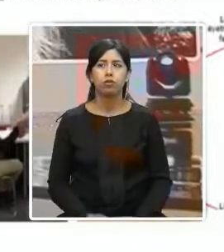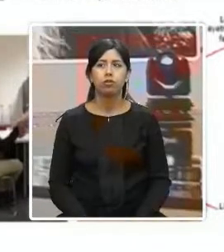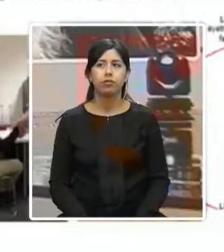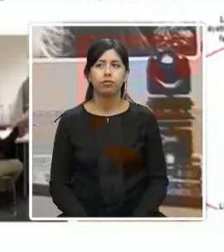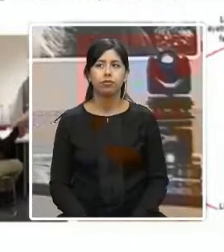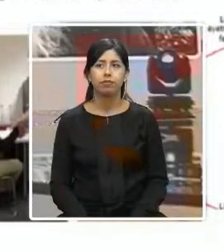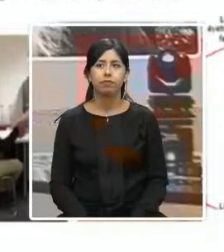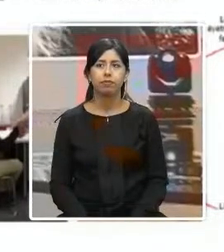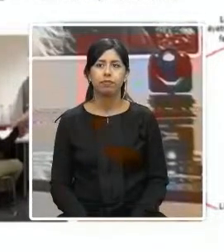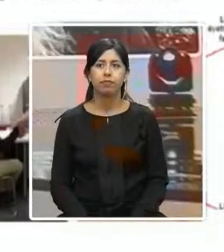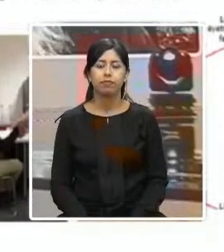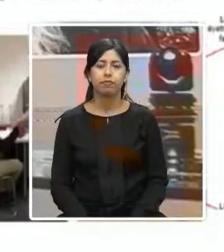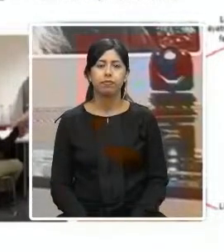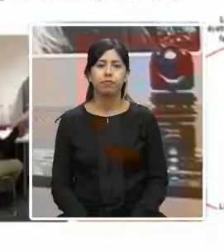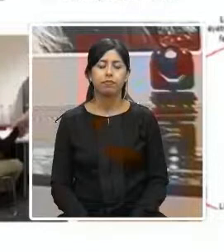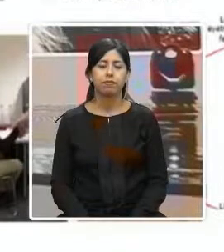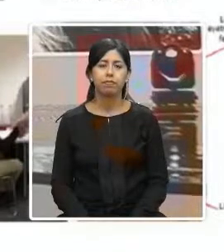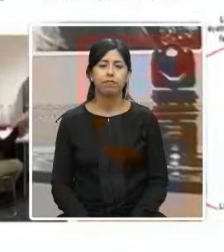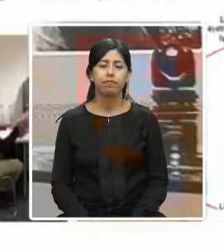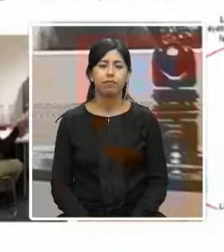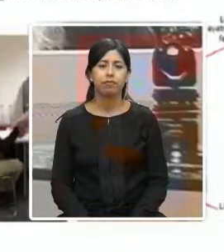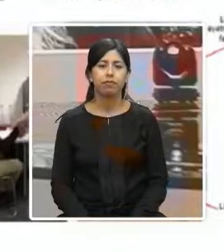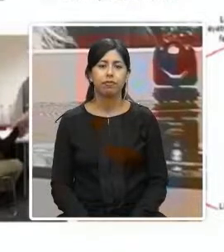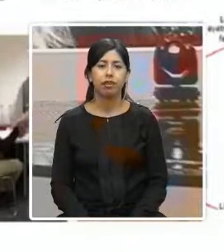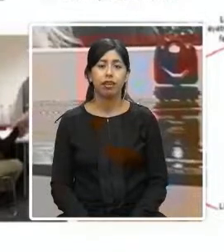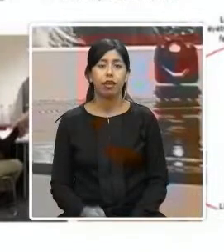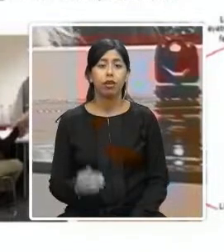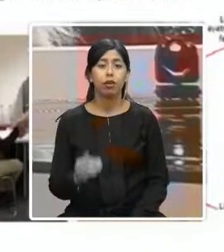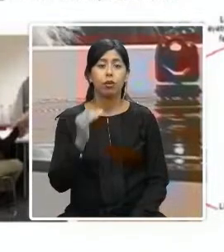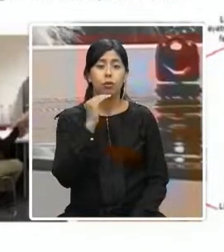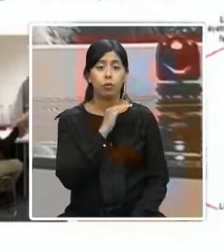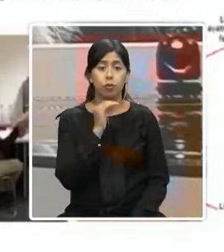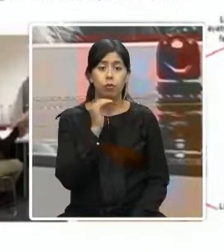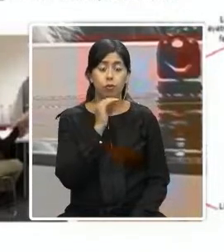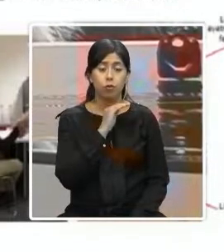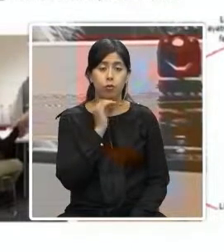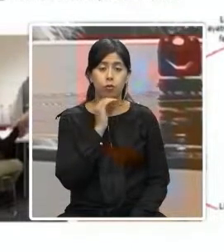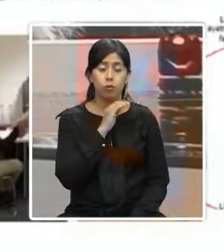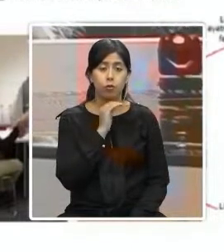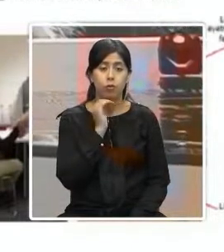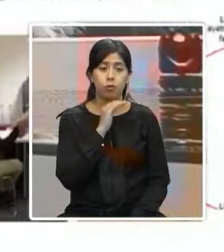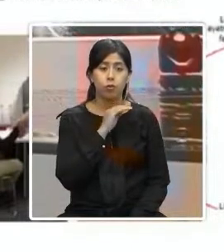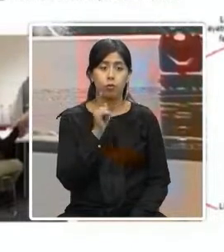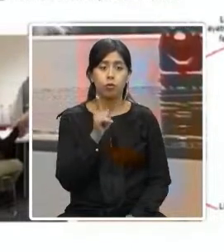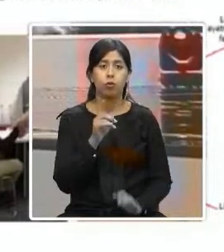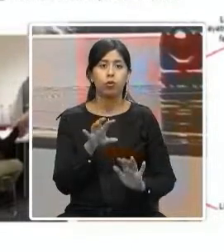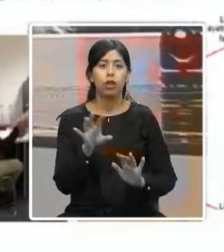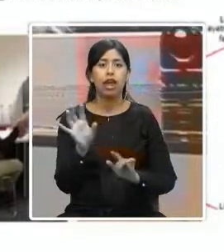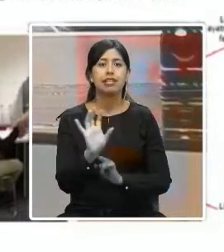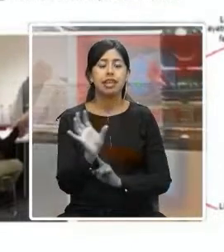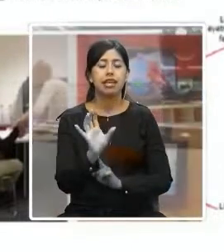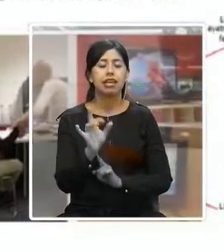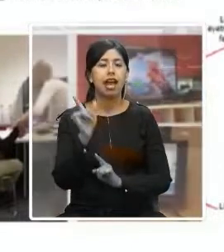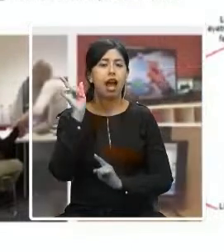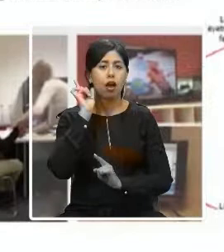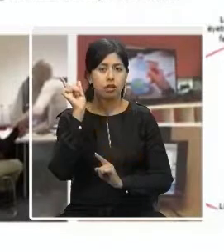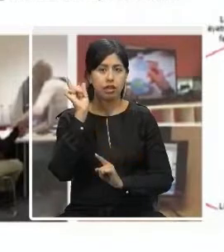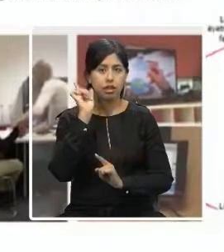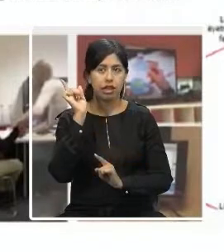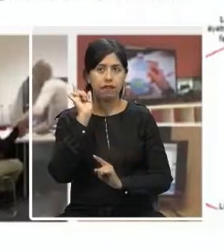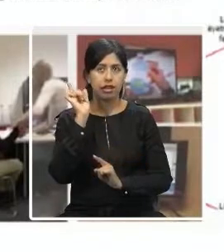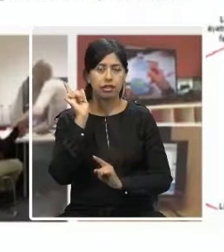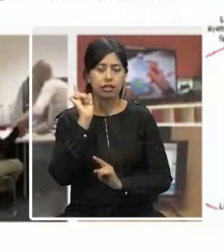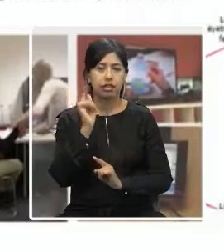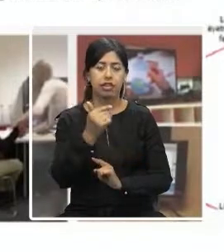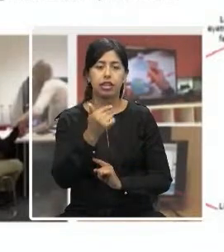from signal, audio signals, or the face, or physiological cues, and also gesture. So let me see an